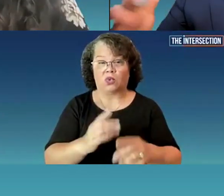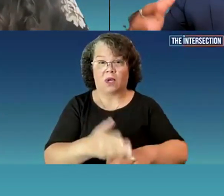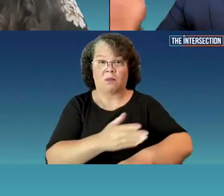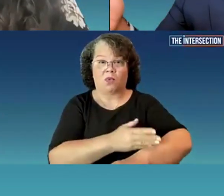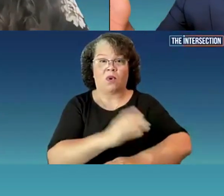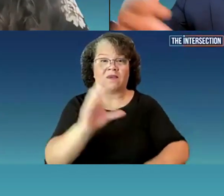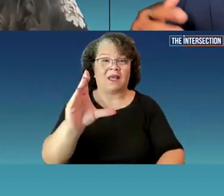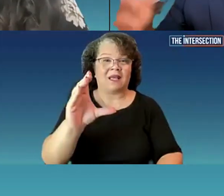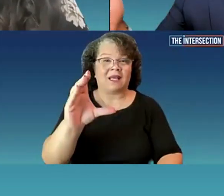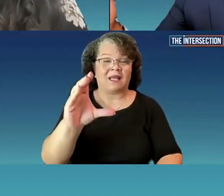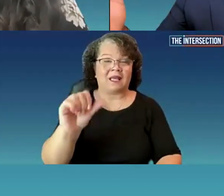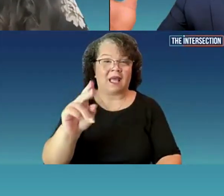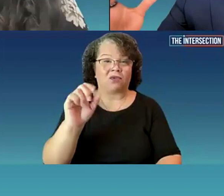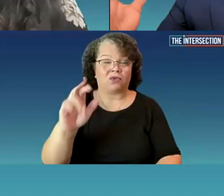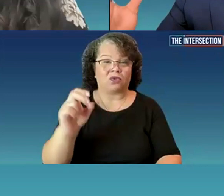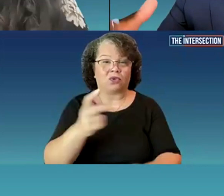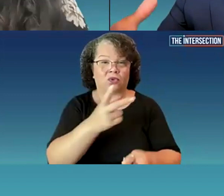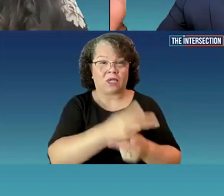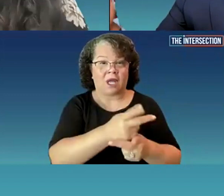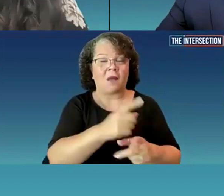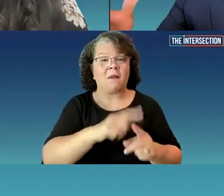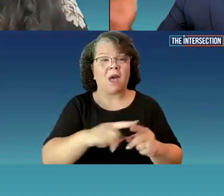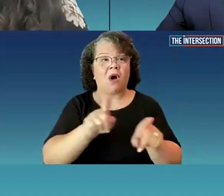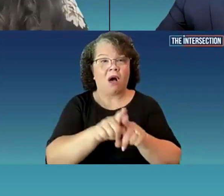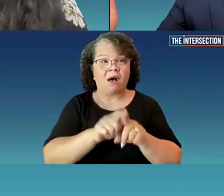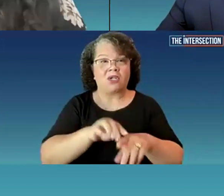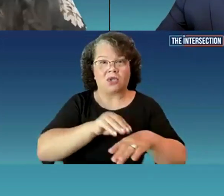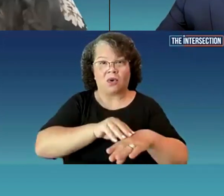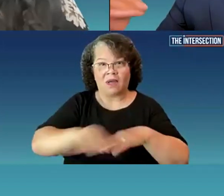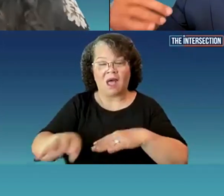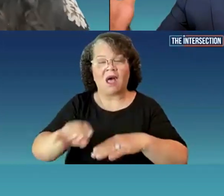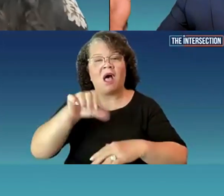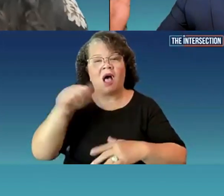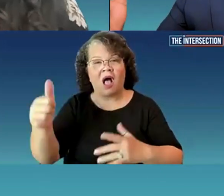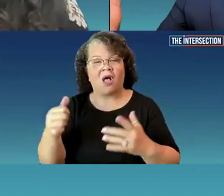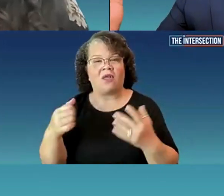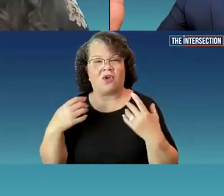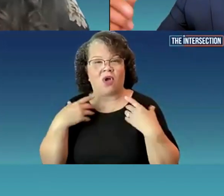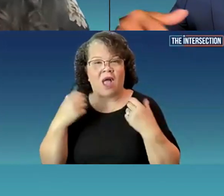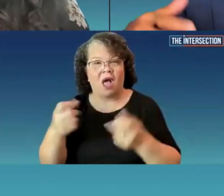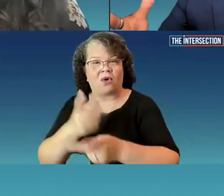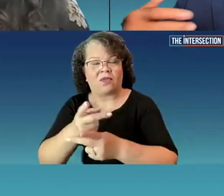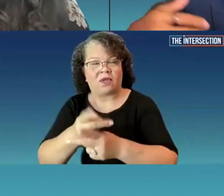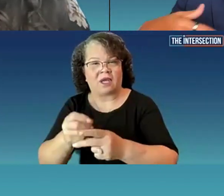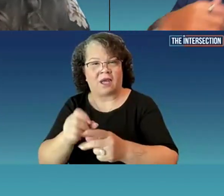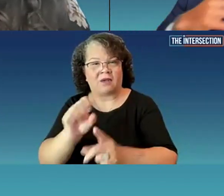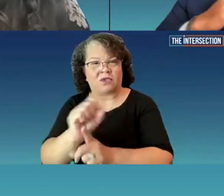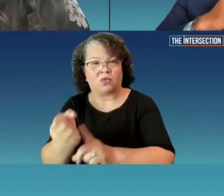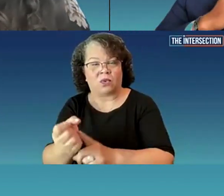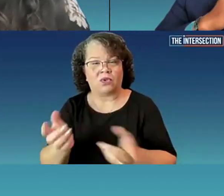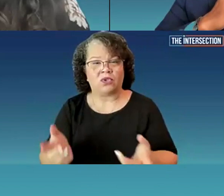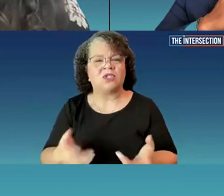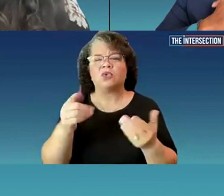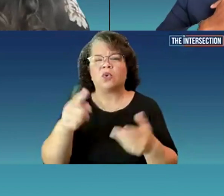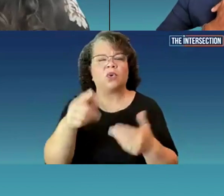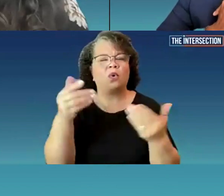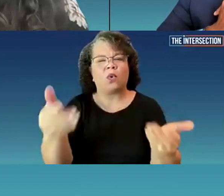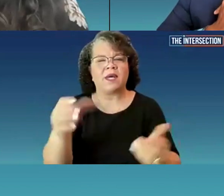advance health equity efforts for other patients. And is that an expansion of data collection? So I'll let you go,